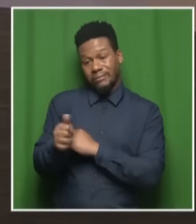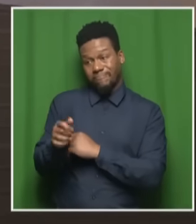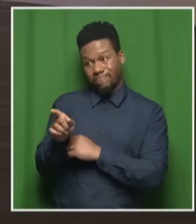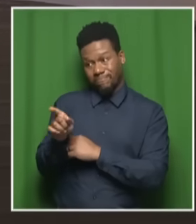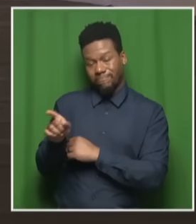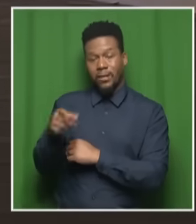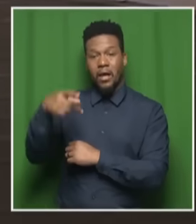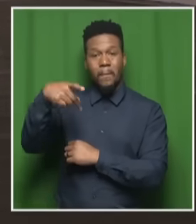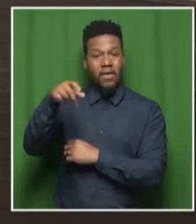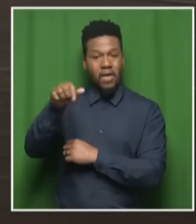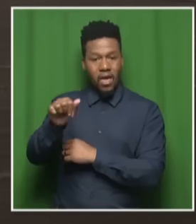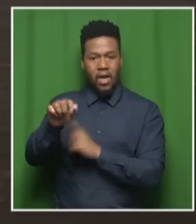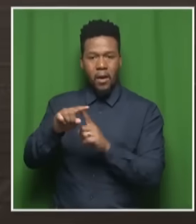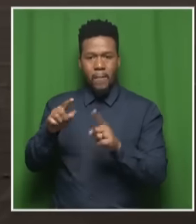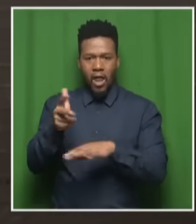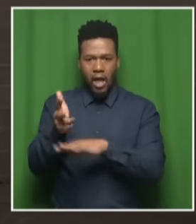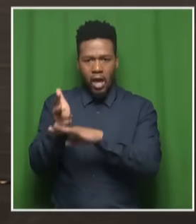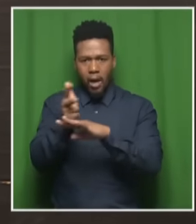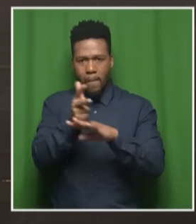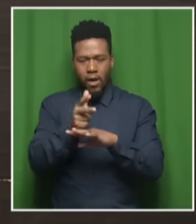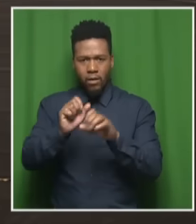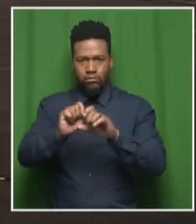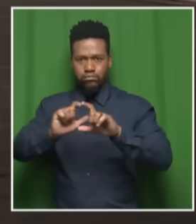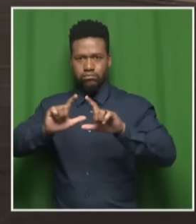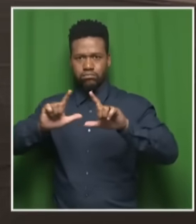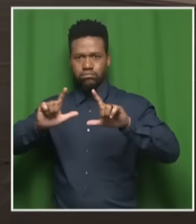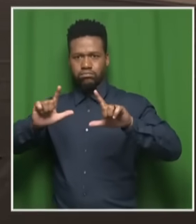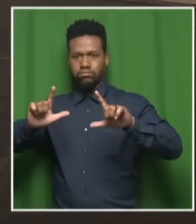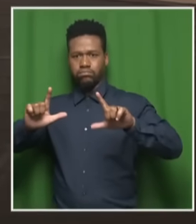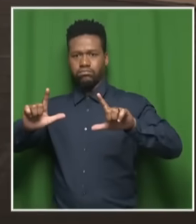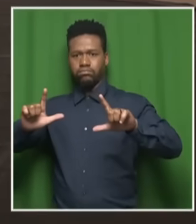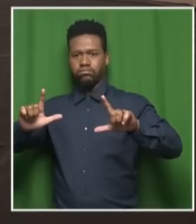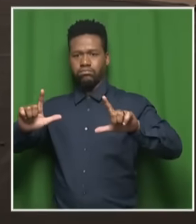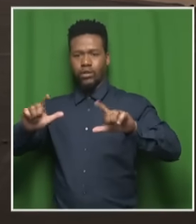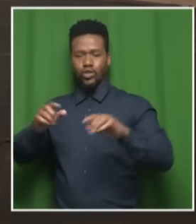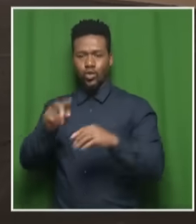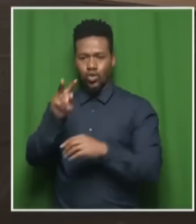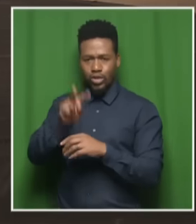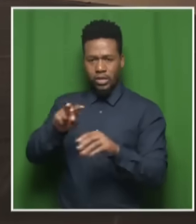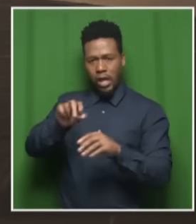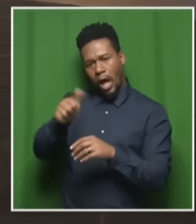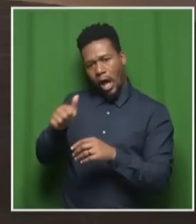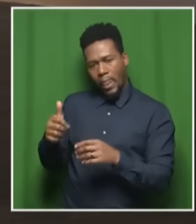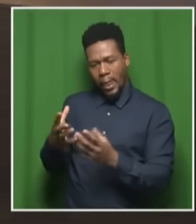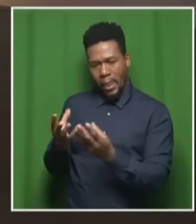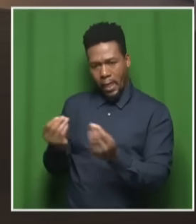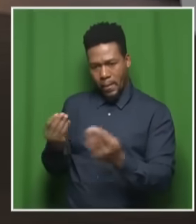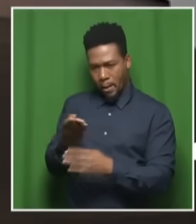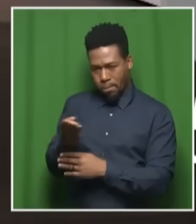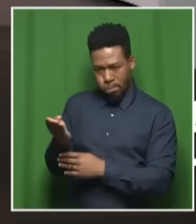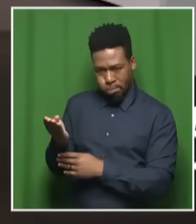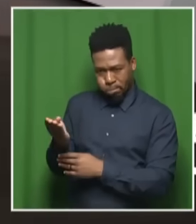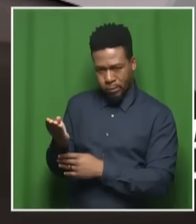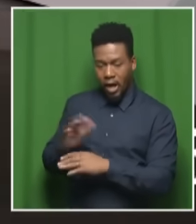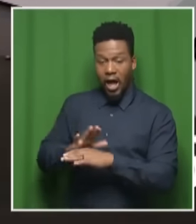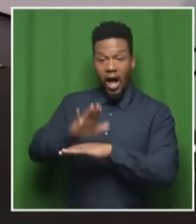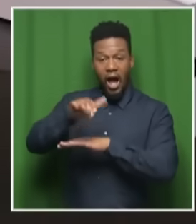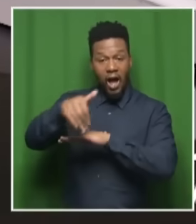they're projecting. My camera can just pan out a little bit so I can see, the latest figures there. After the EFF,